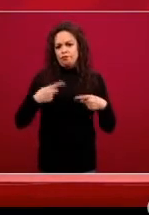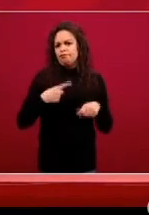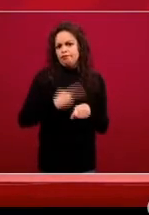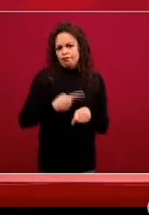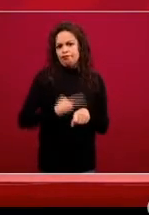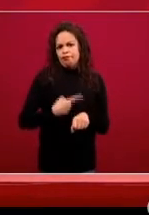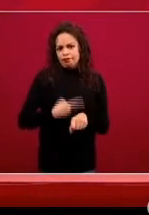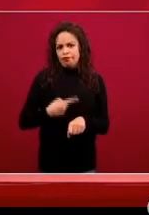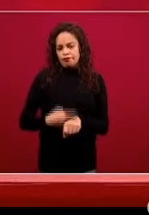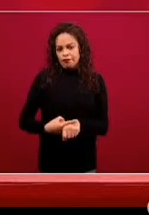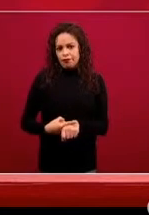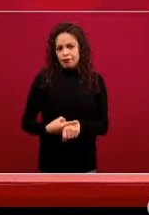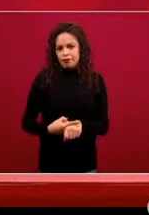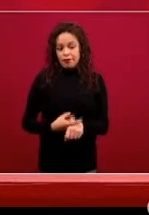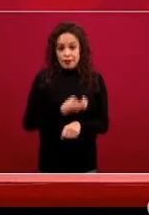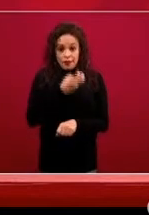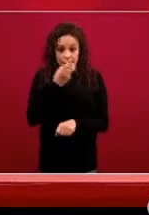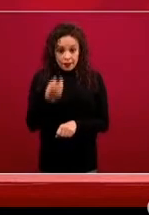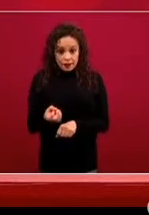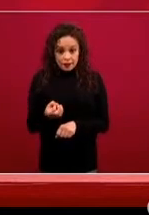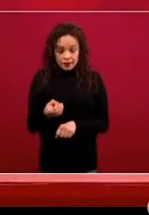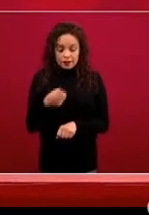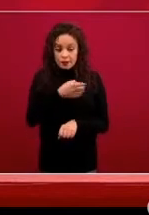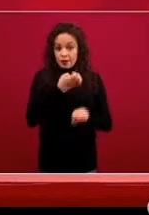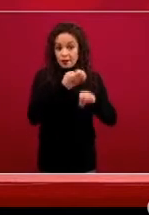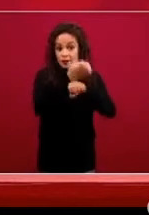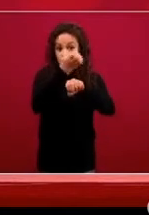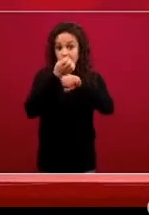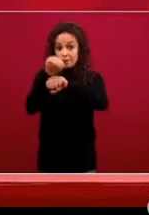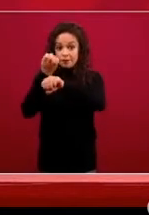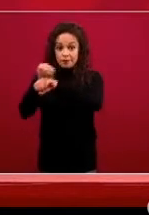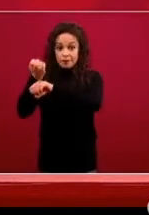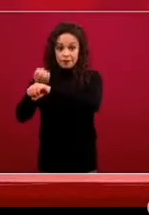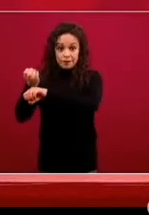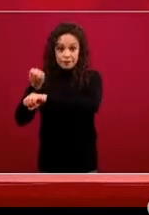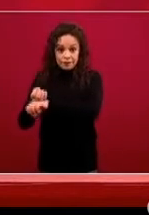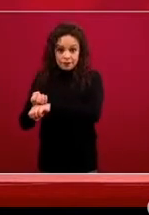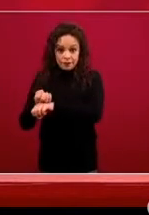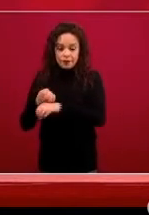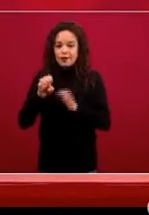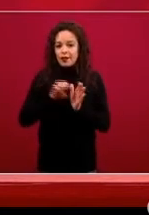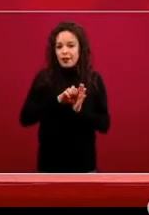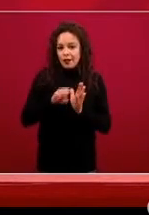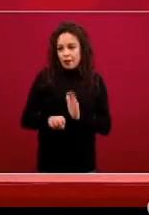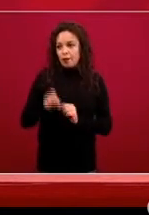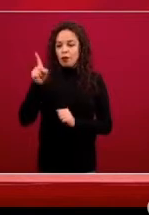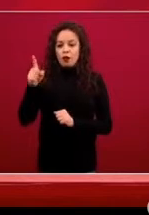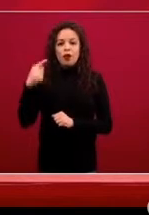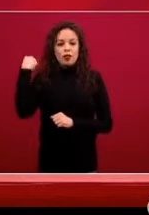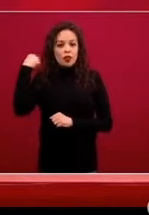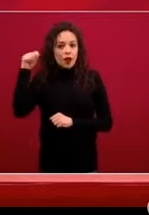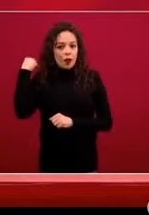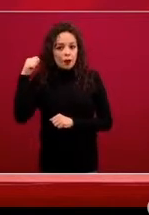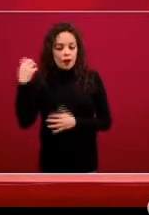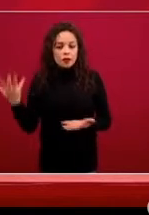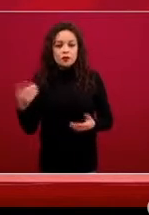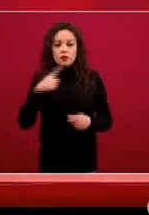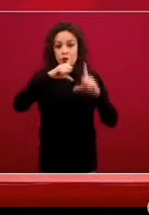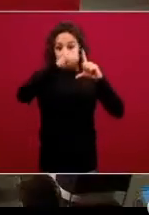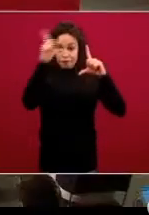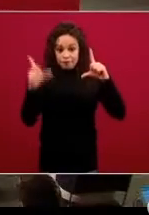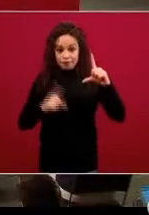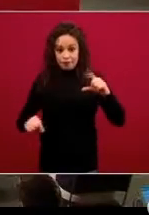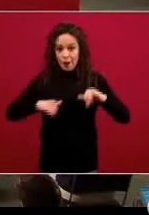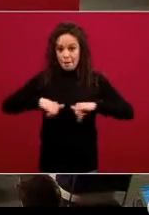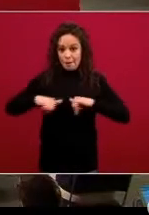cases are vemos que the cases that federativa, como sería have been active, that have manifested themselves for the past 2 weeks. And for example, if we see